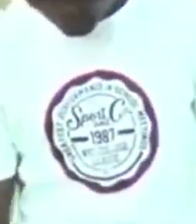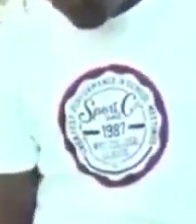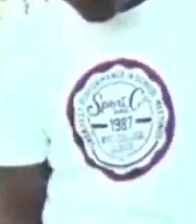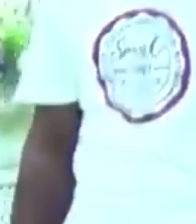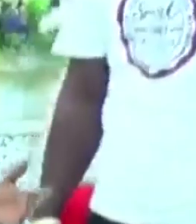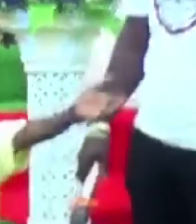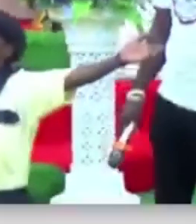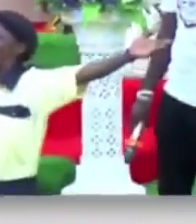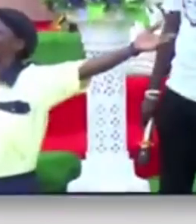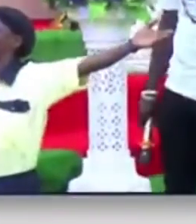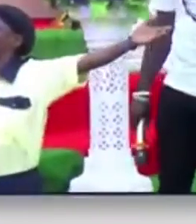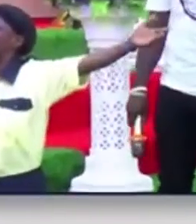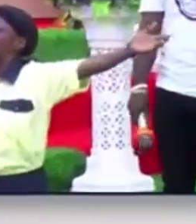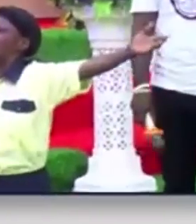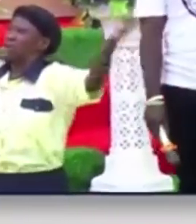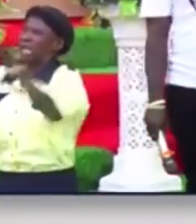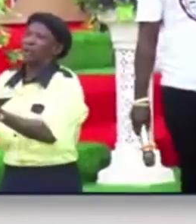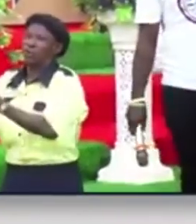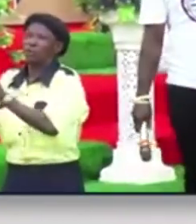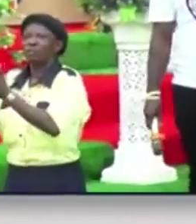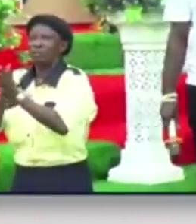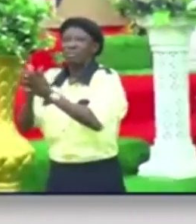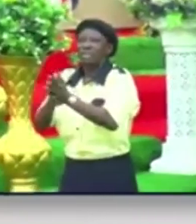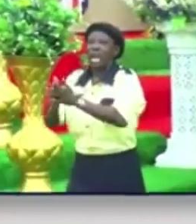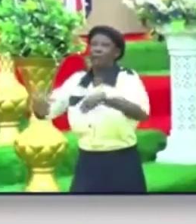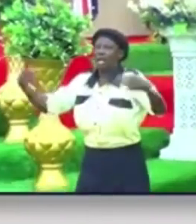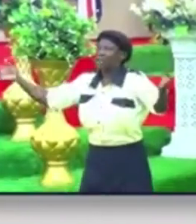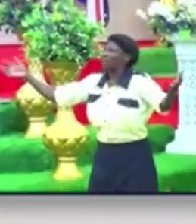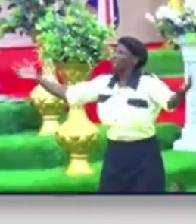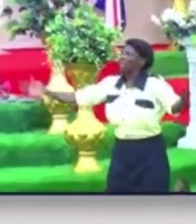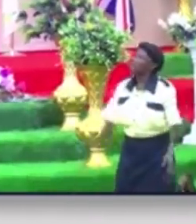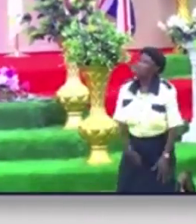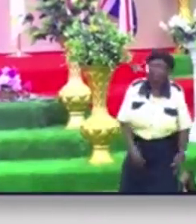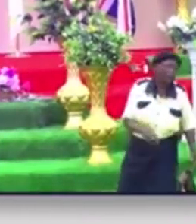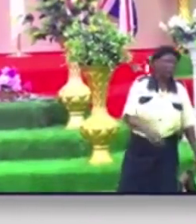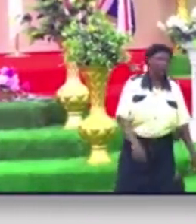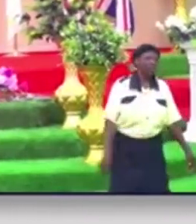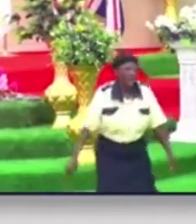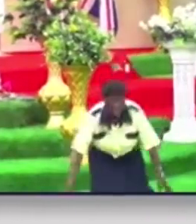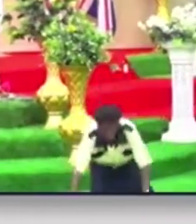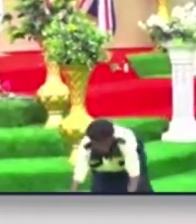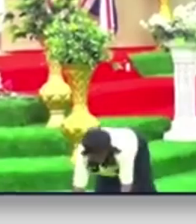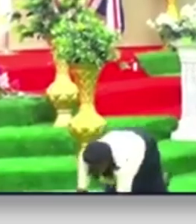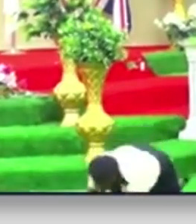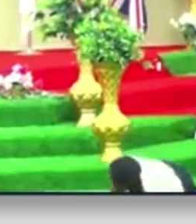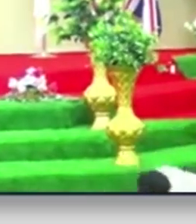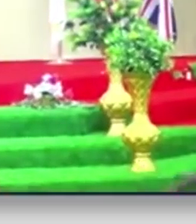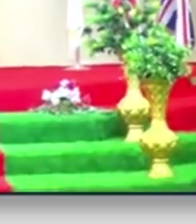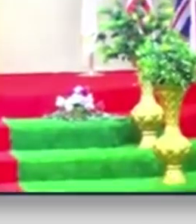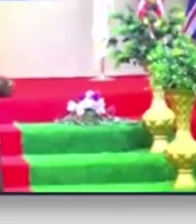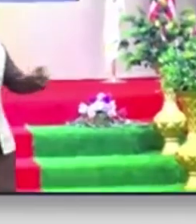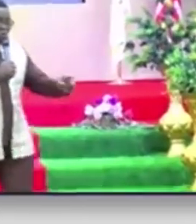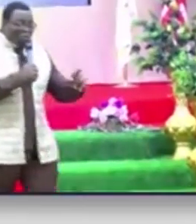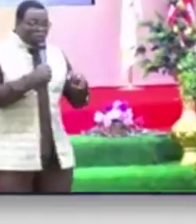pinu emi mi ma mo ti pinu pe mi oni woran egun